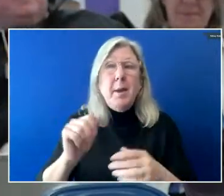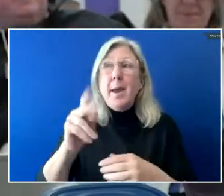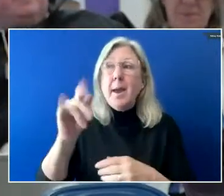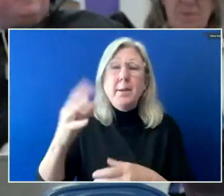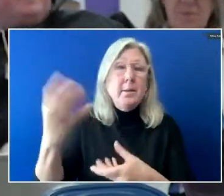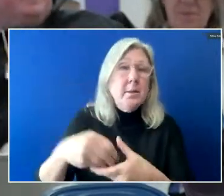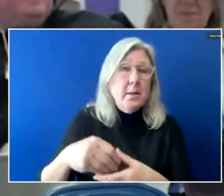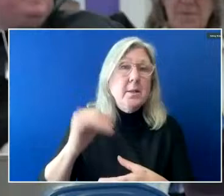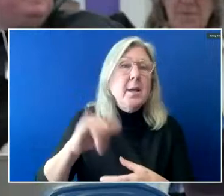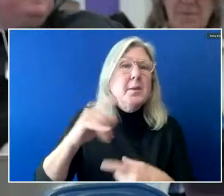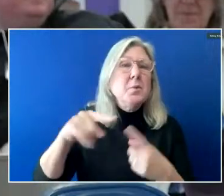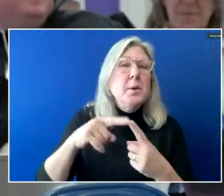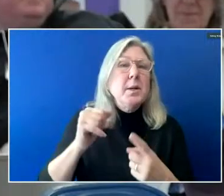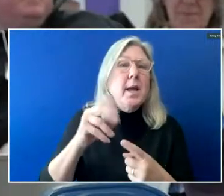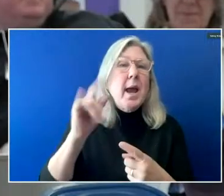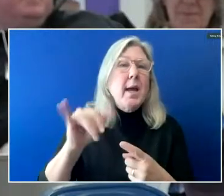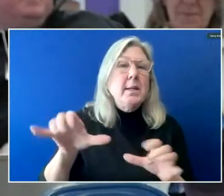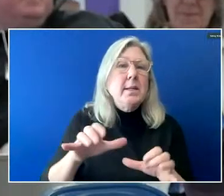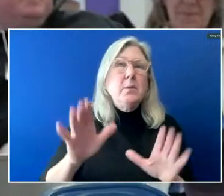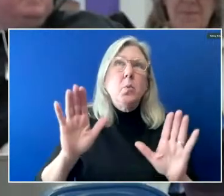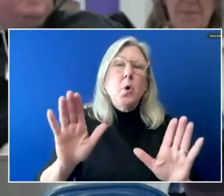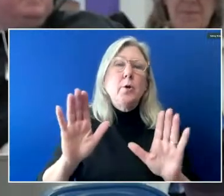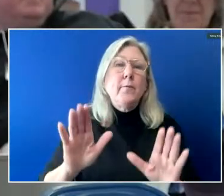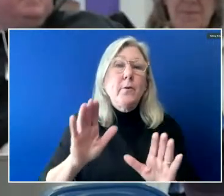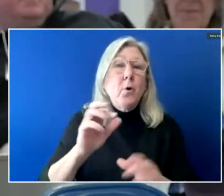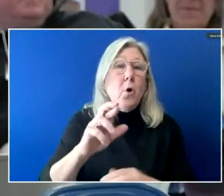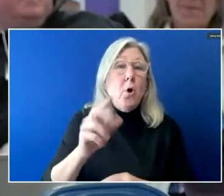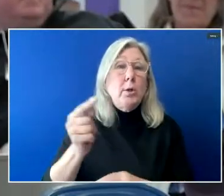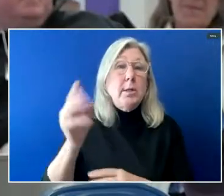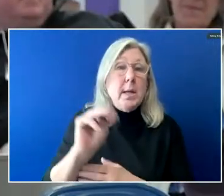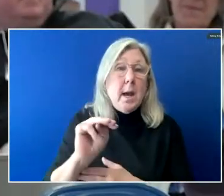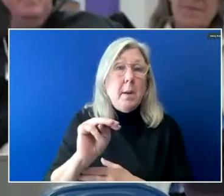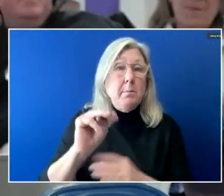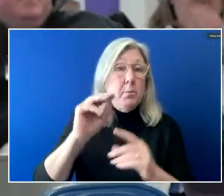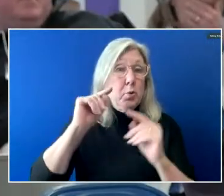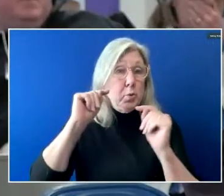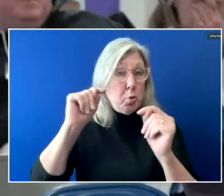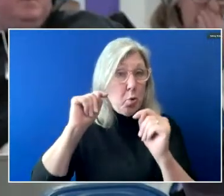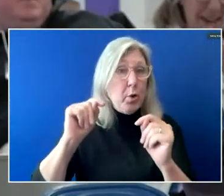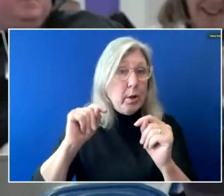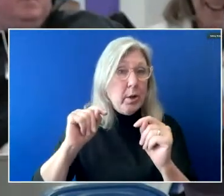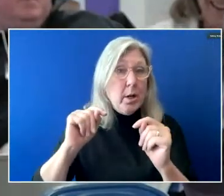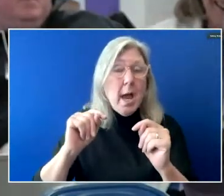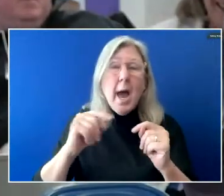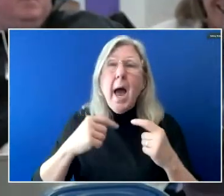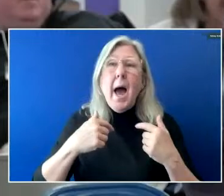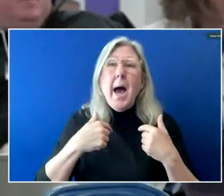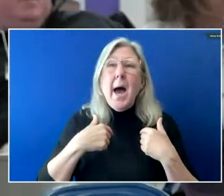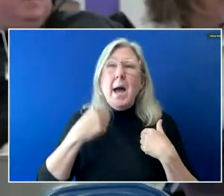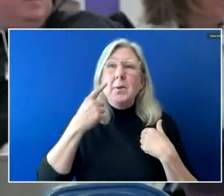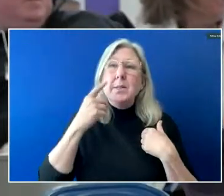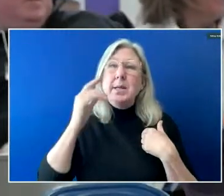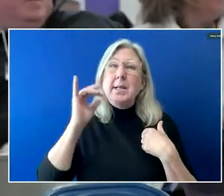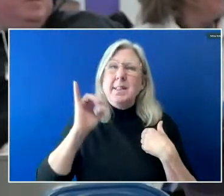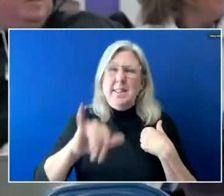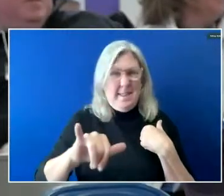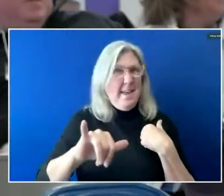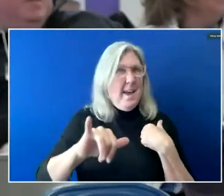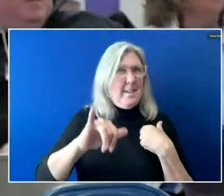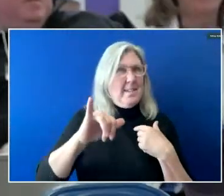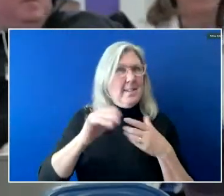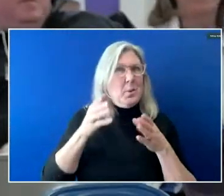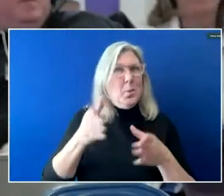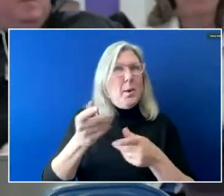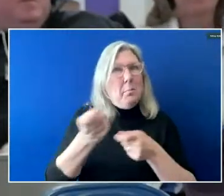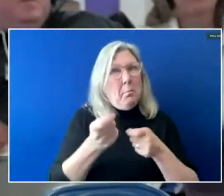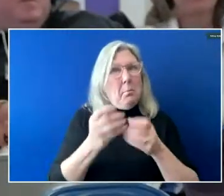did that really wonderful RTM um tutorial I don't I I don't think that's the way to get more Folks at